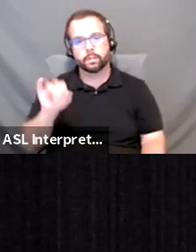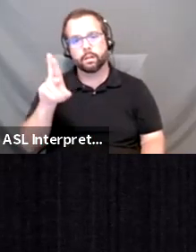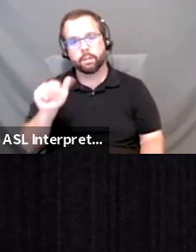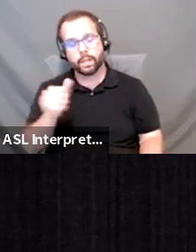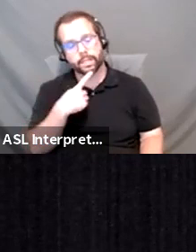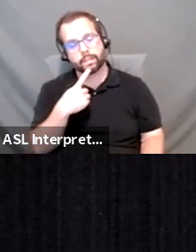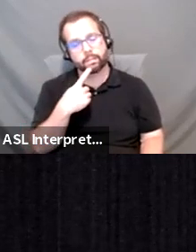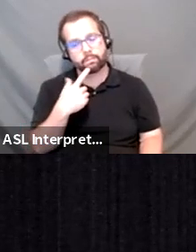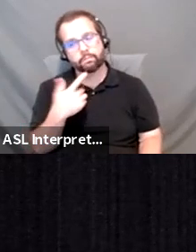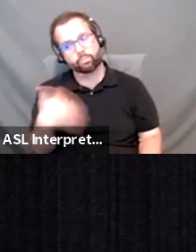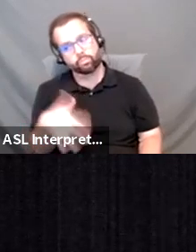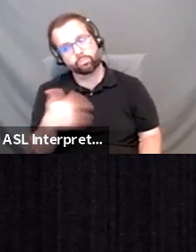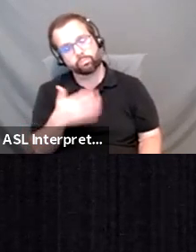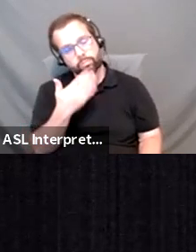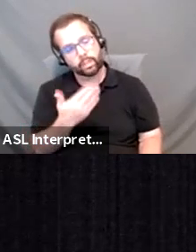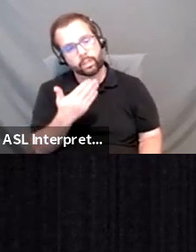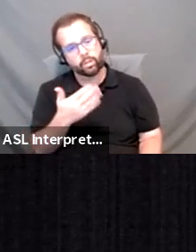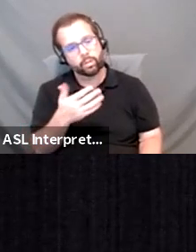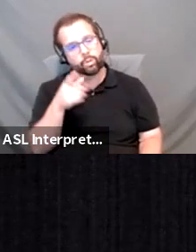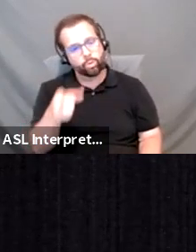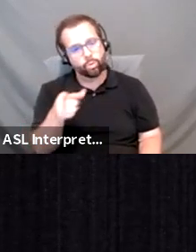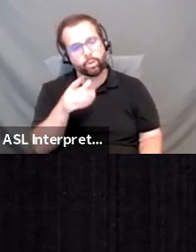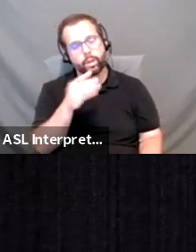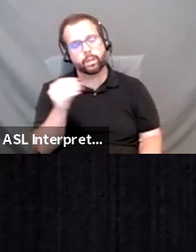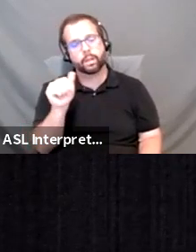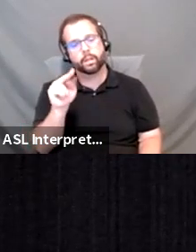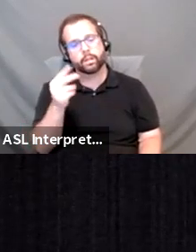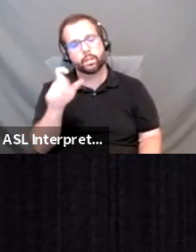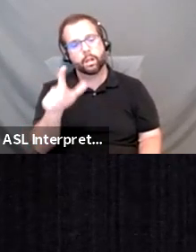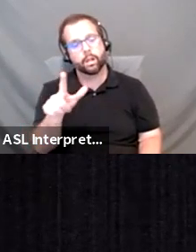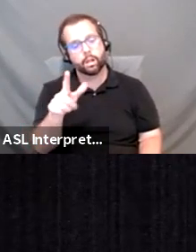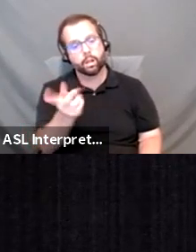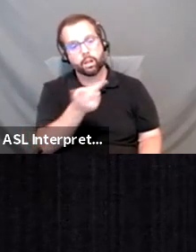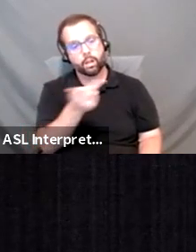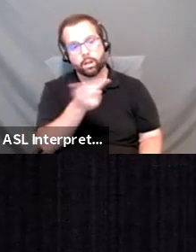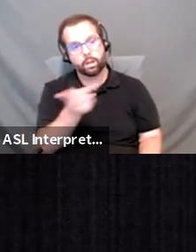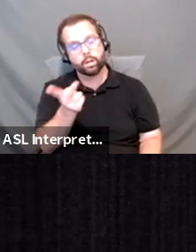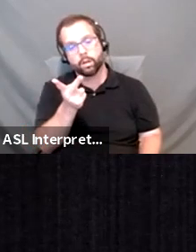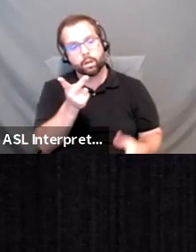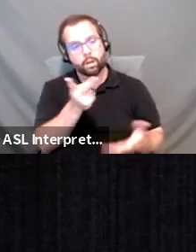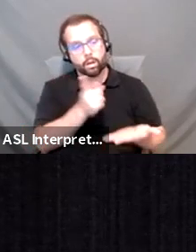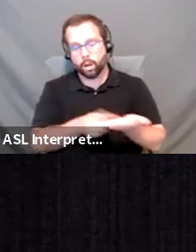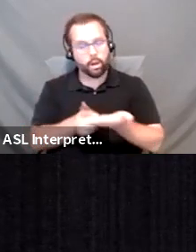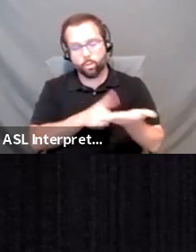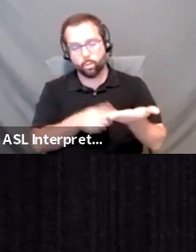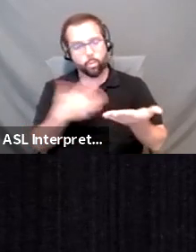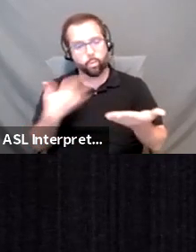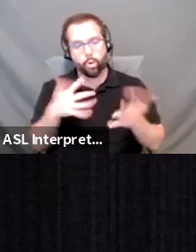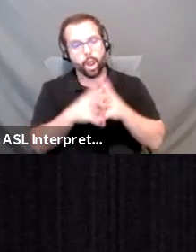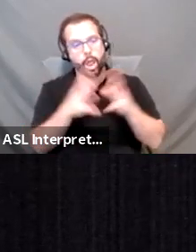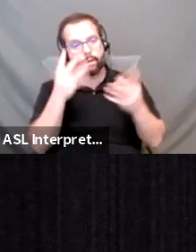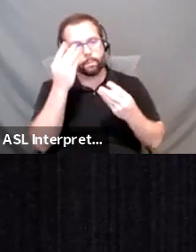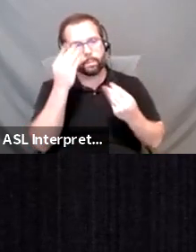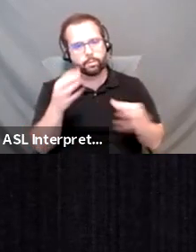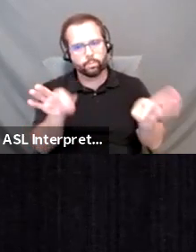really like some of the conversation around when they asked for, I'm short on funds. Well, let's talk about